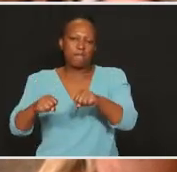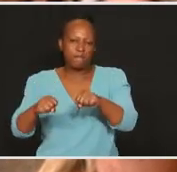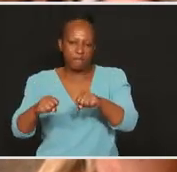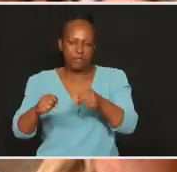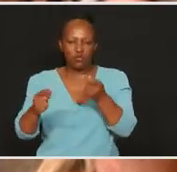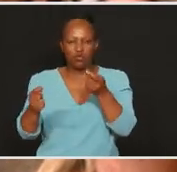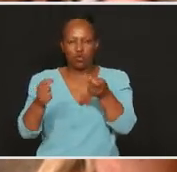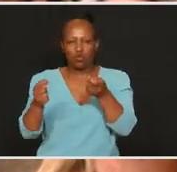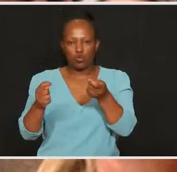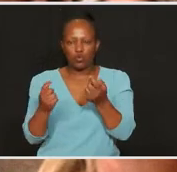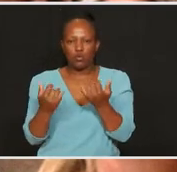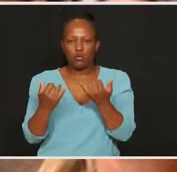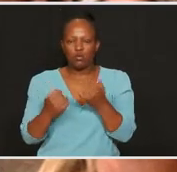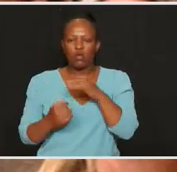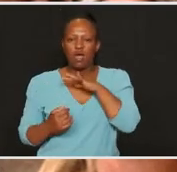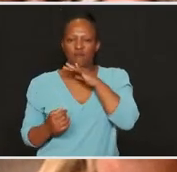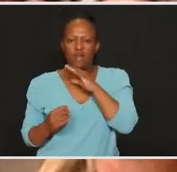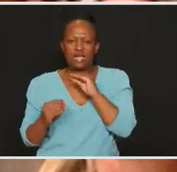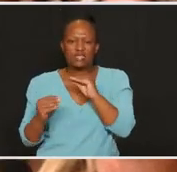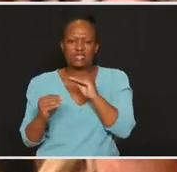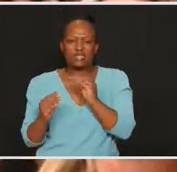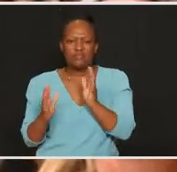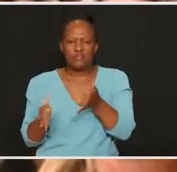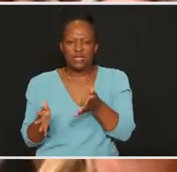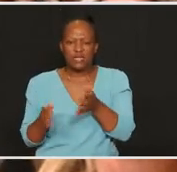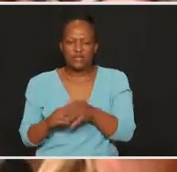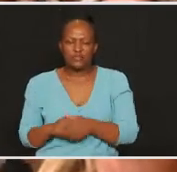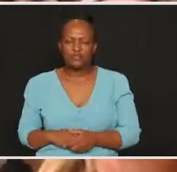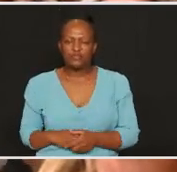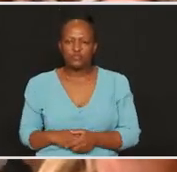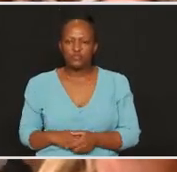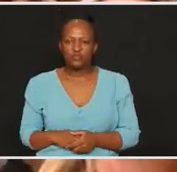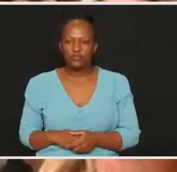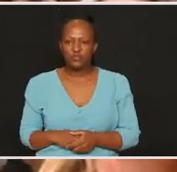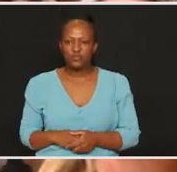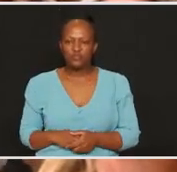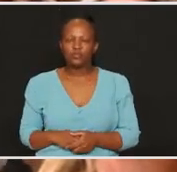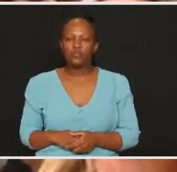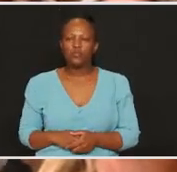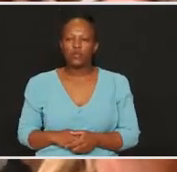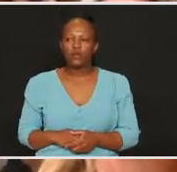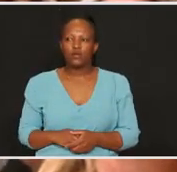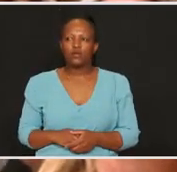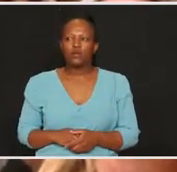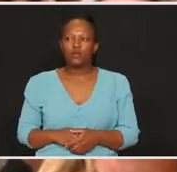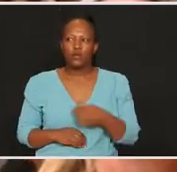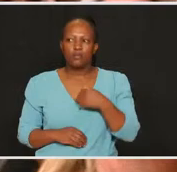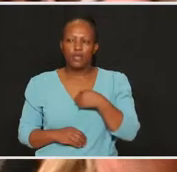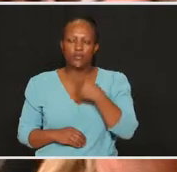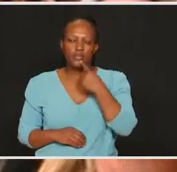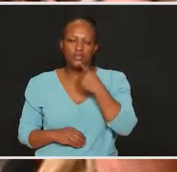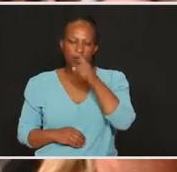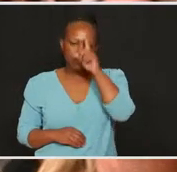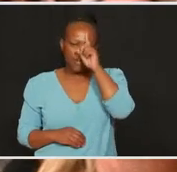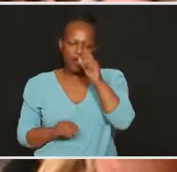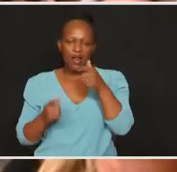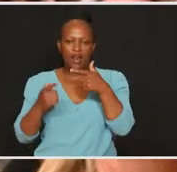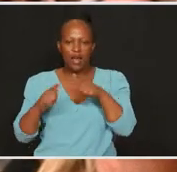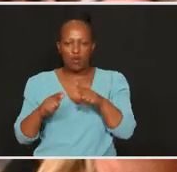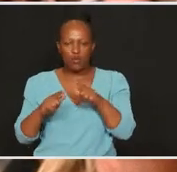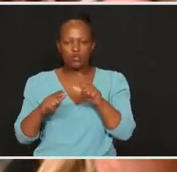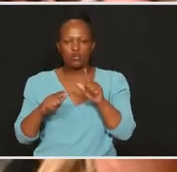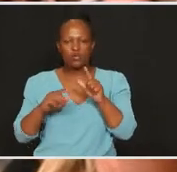Afrikaans that that is being taught under those languages so I'm insisting that all black languages must be taught